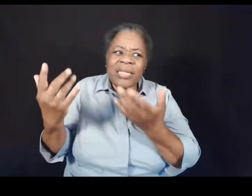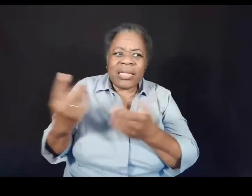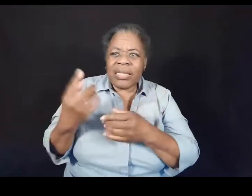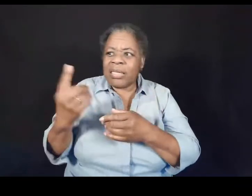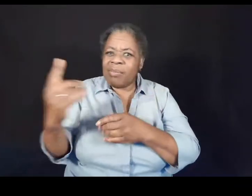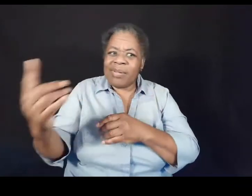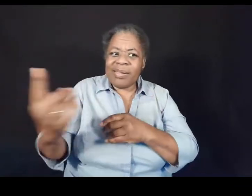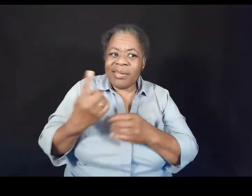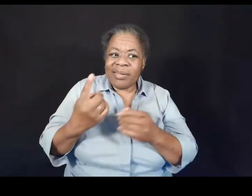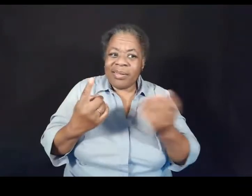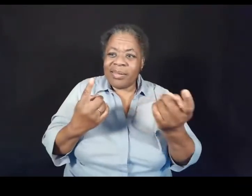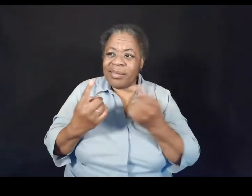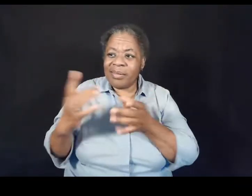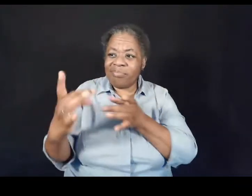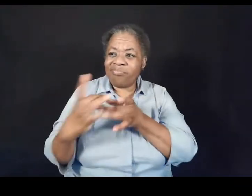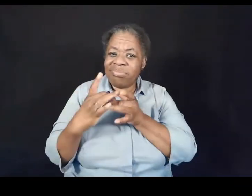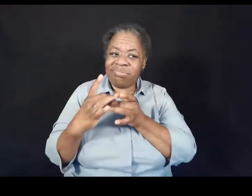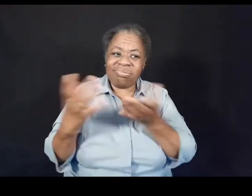them.